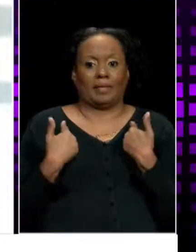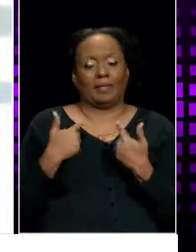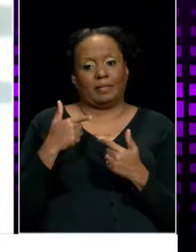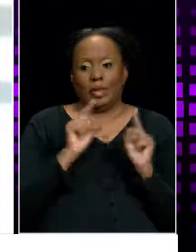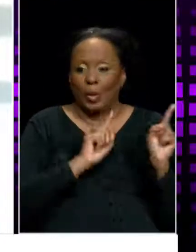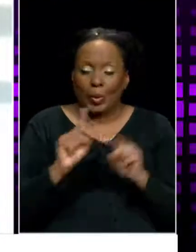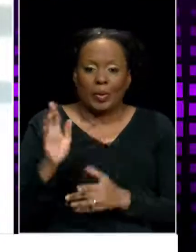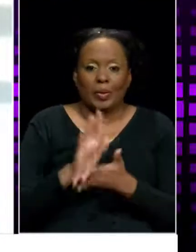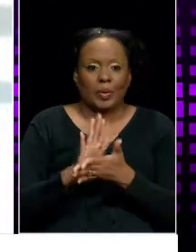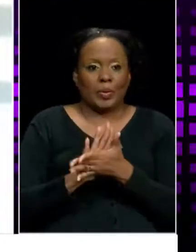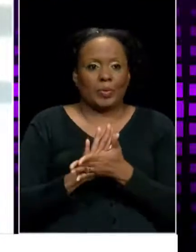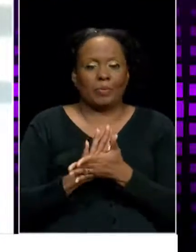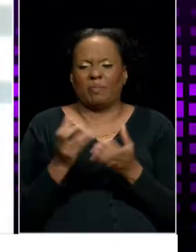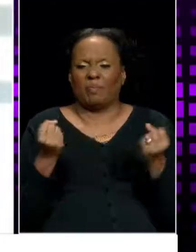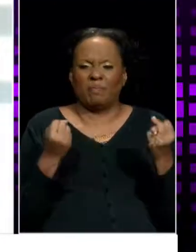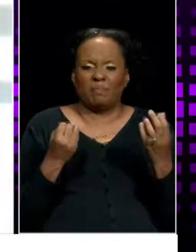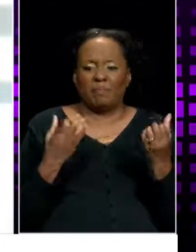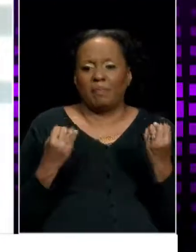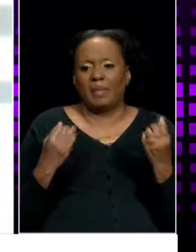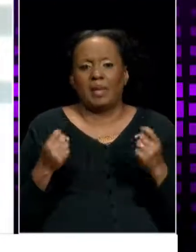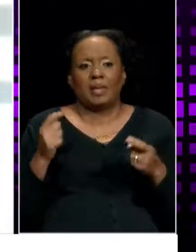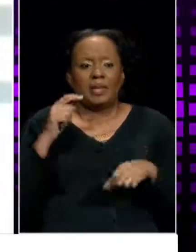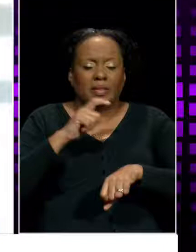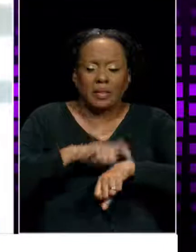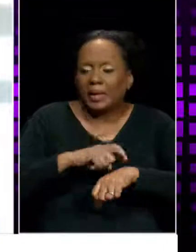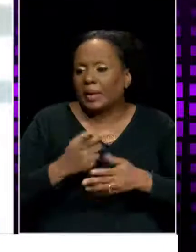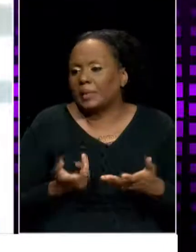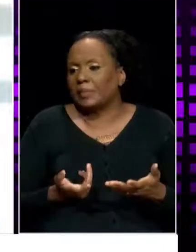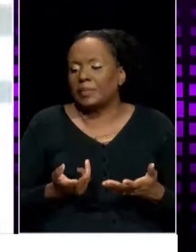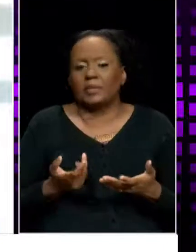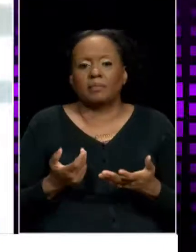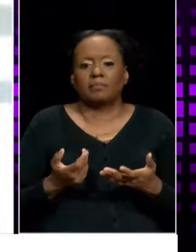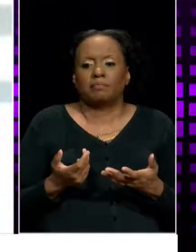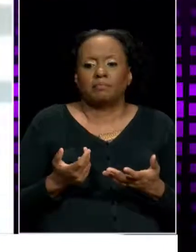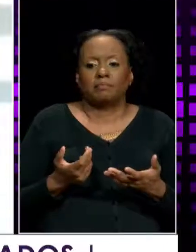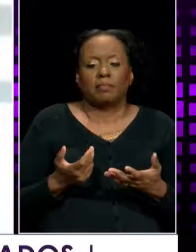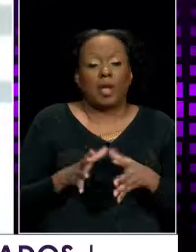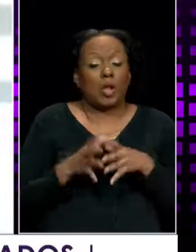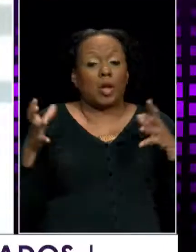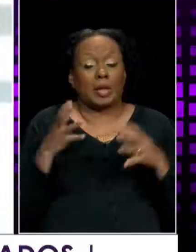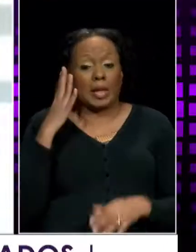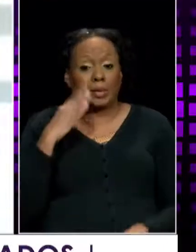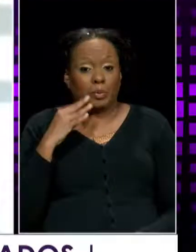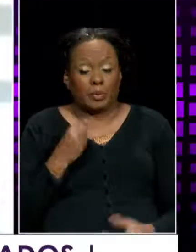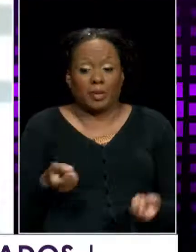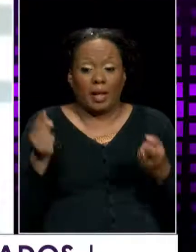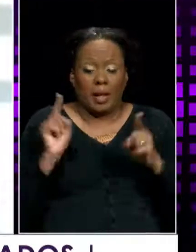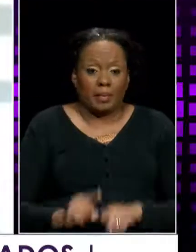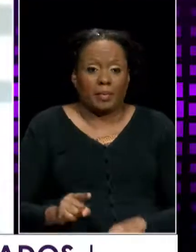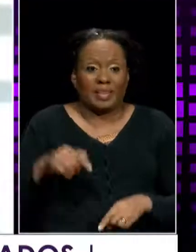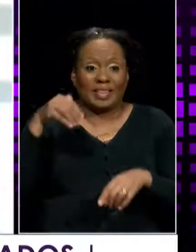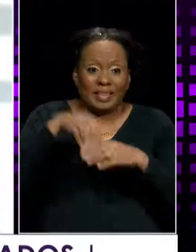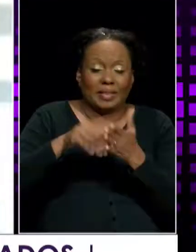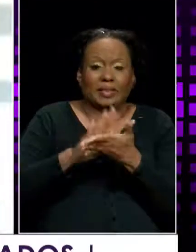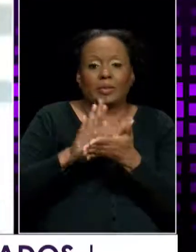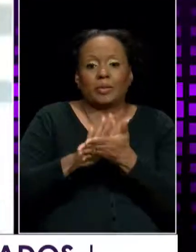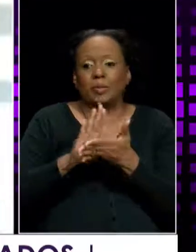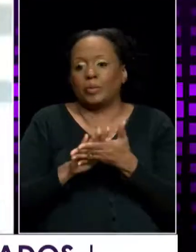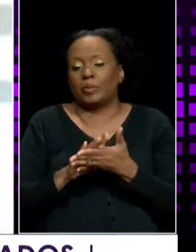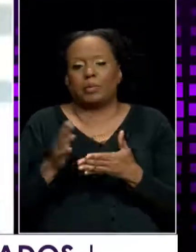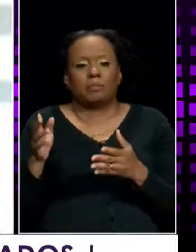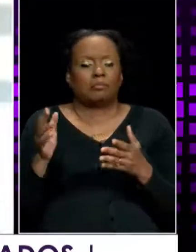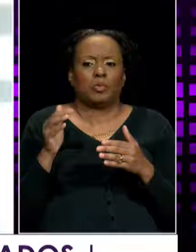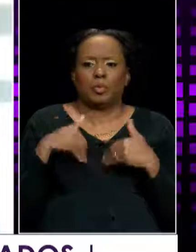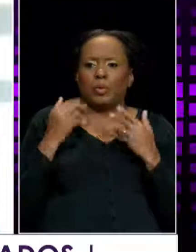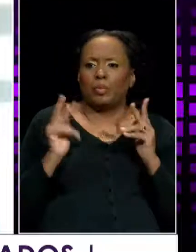most things tend to occur, because you get bullied by students, or you get the stresses of school, homework or what's not, and that is where you need to start. So I think that's